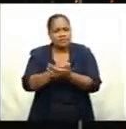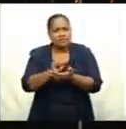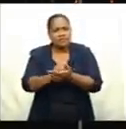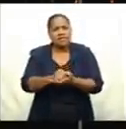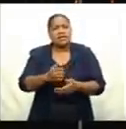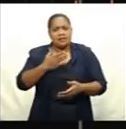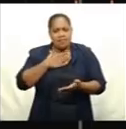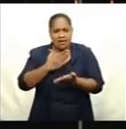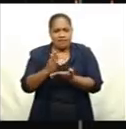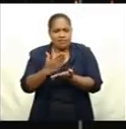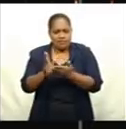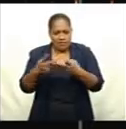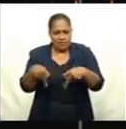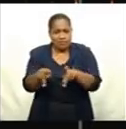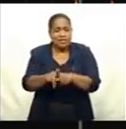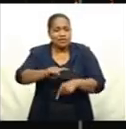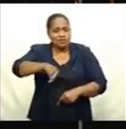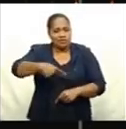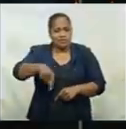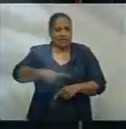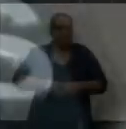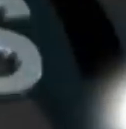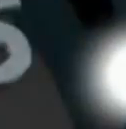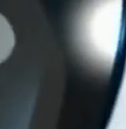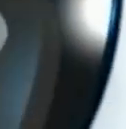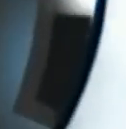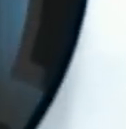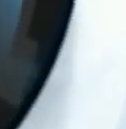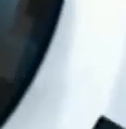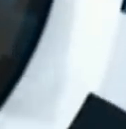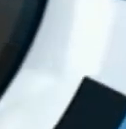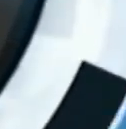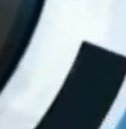Suva. Apanisa Wangai Randovu reports.